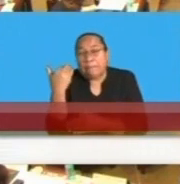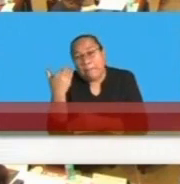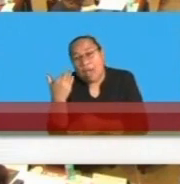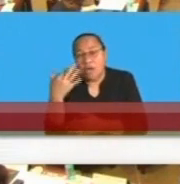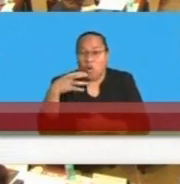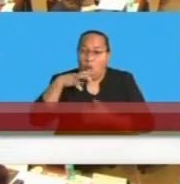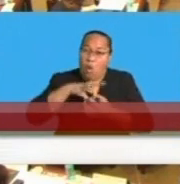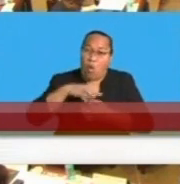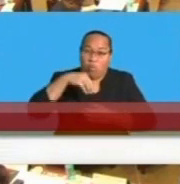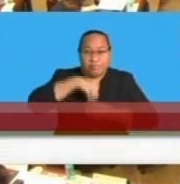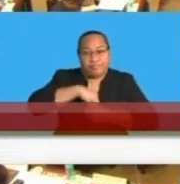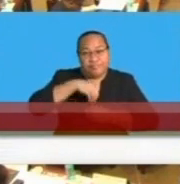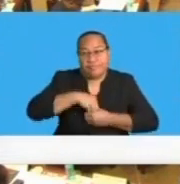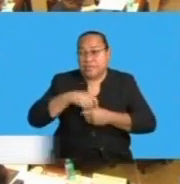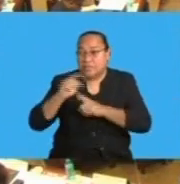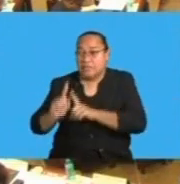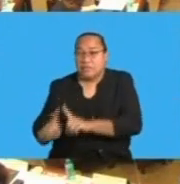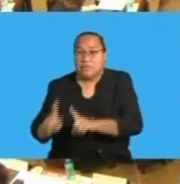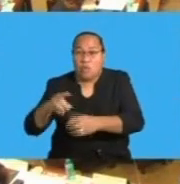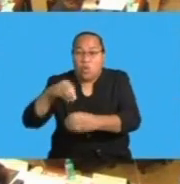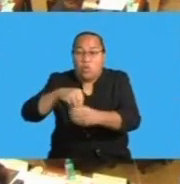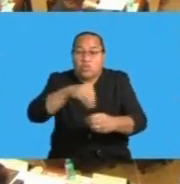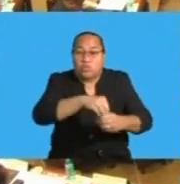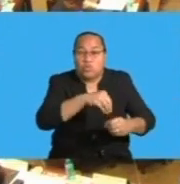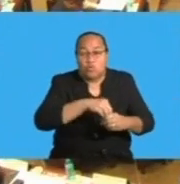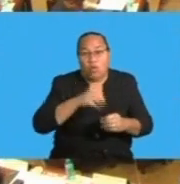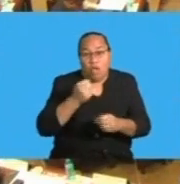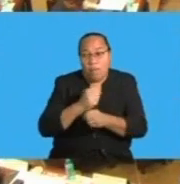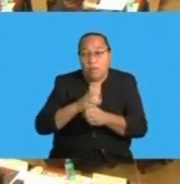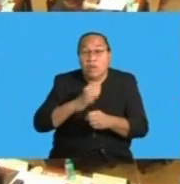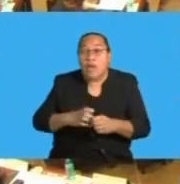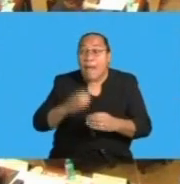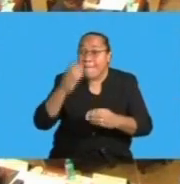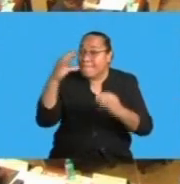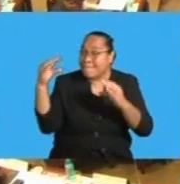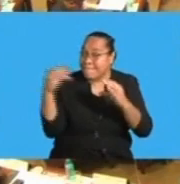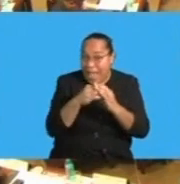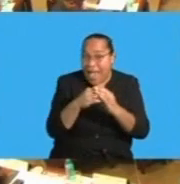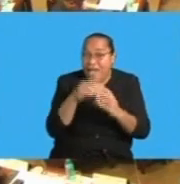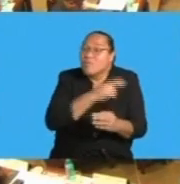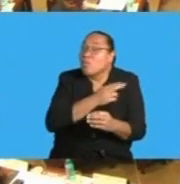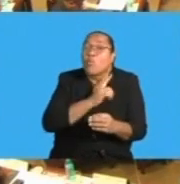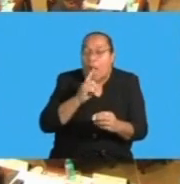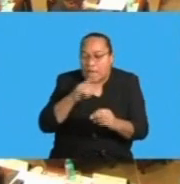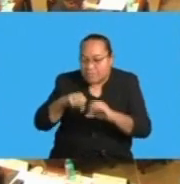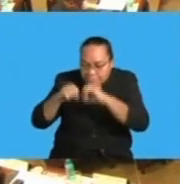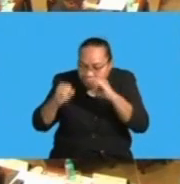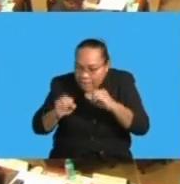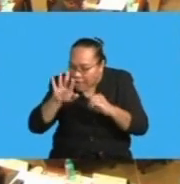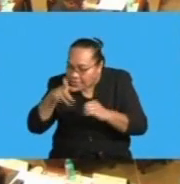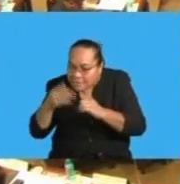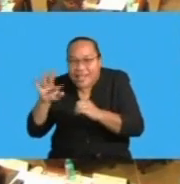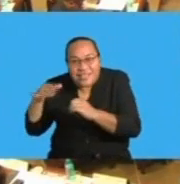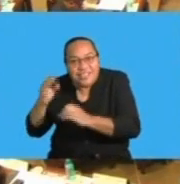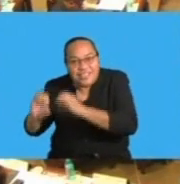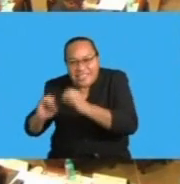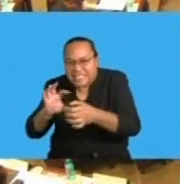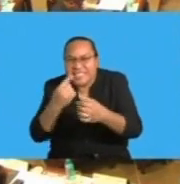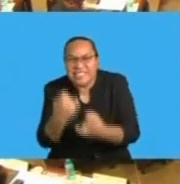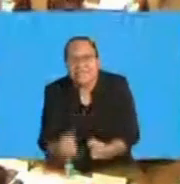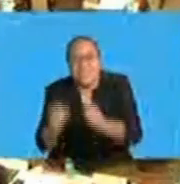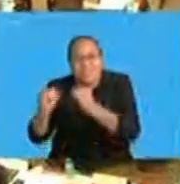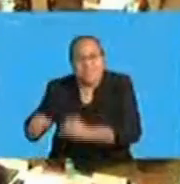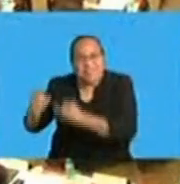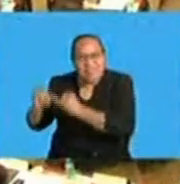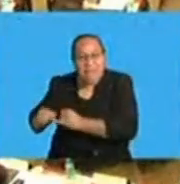cash flow, balance sheet, etc. And the banks assess that on the individual basis. But also, Mr. Speaker, sir, we have seen the interest